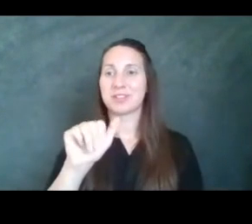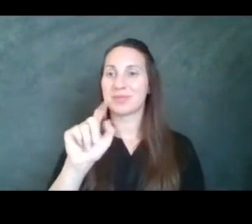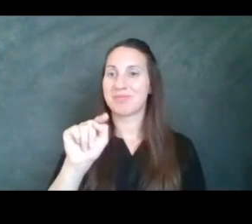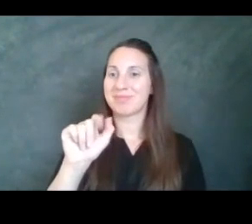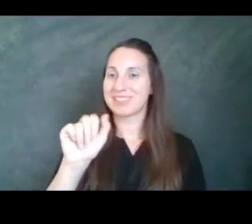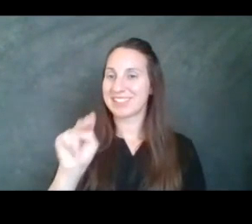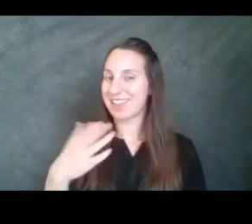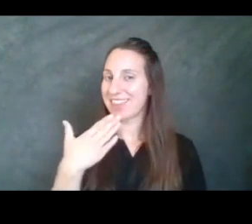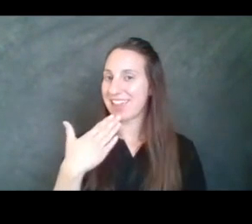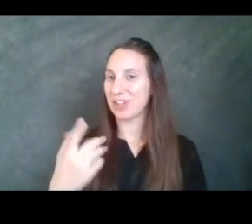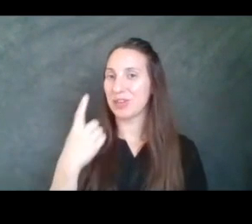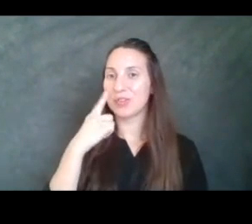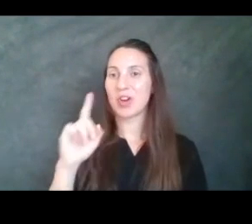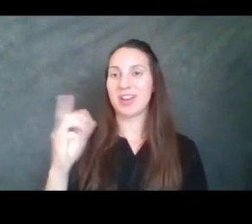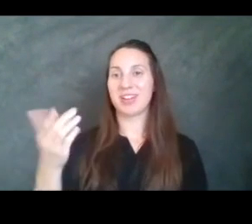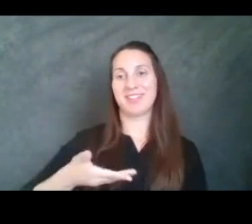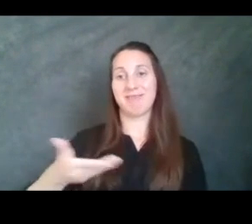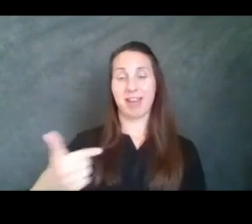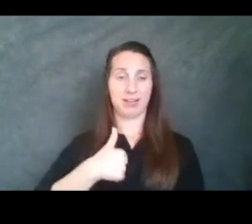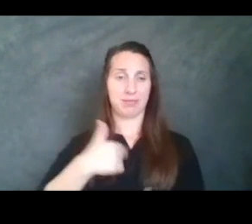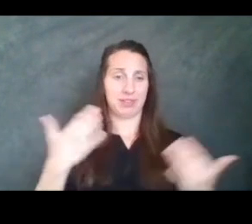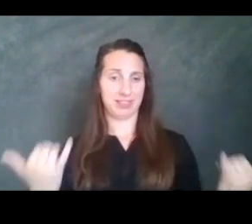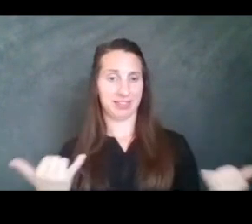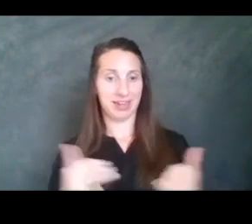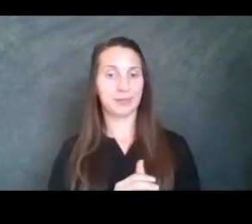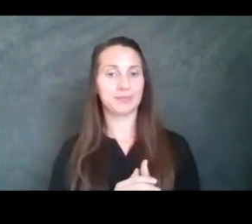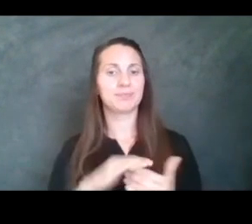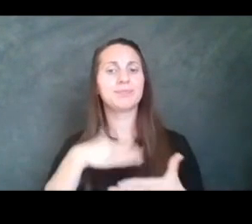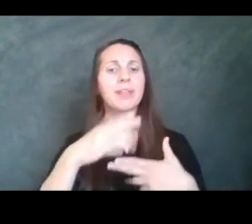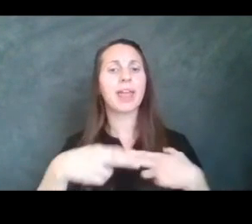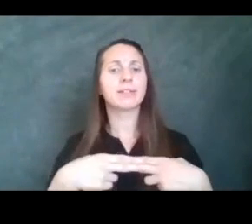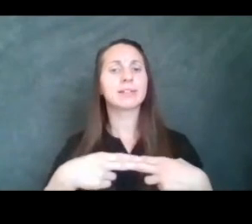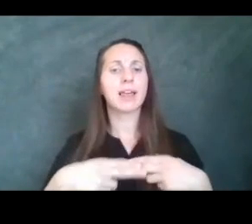today. Can we go to the next slide?